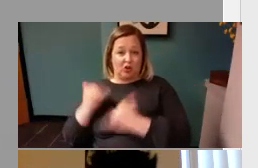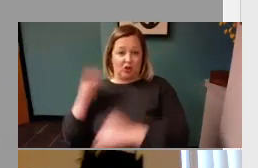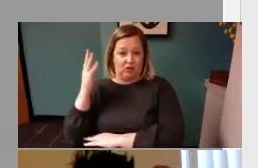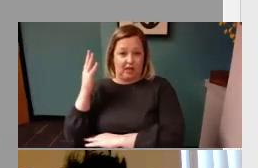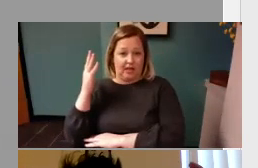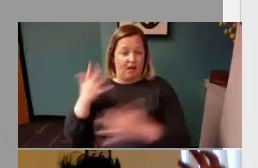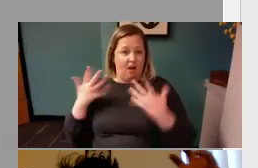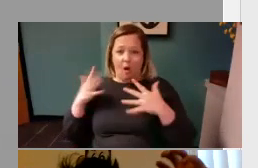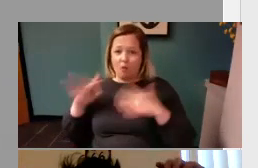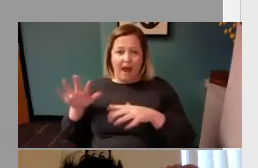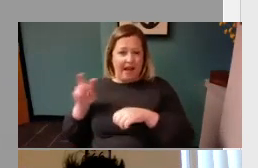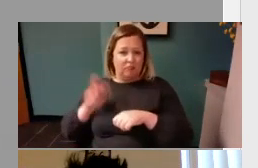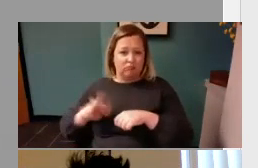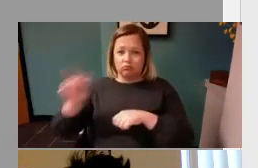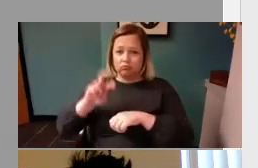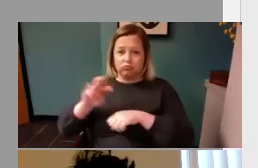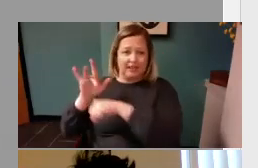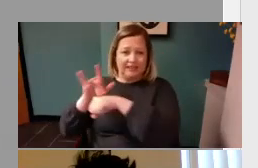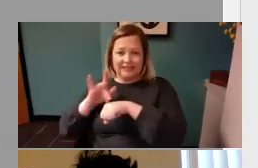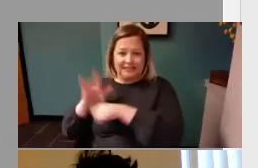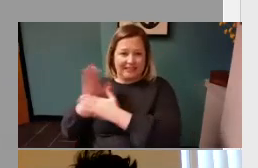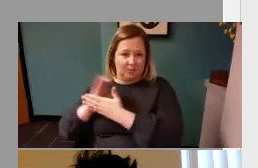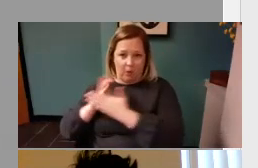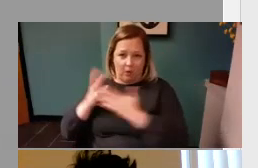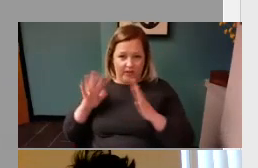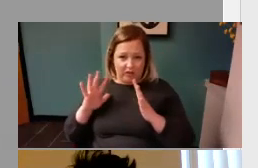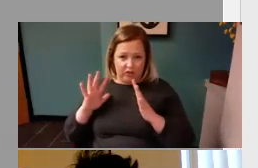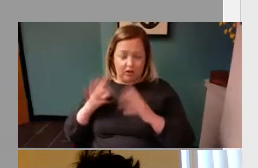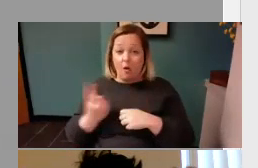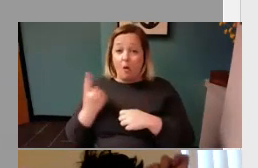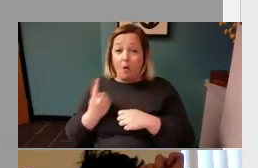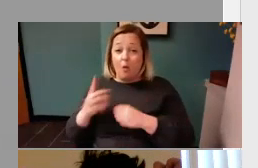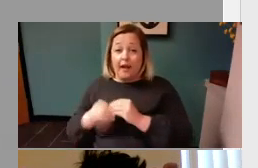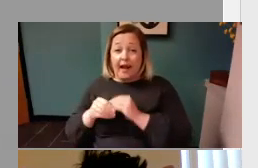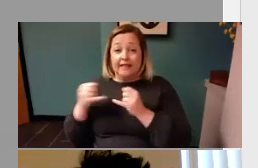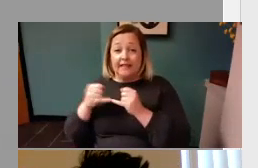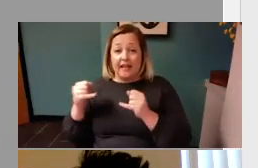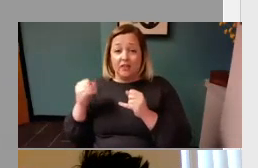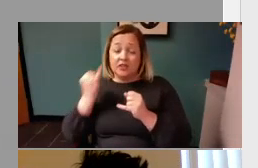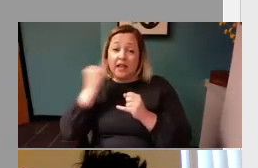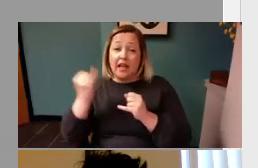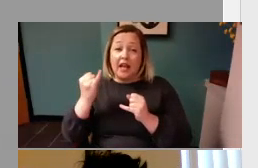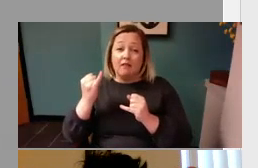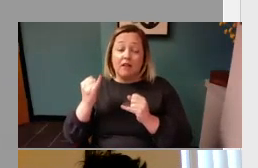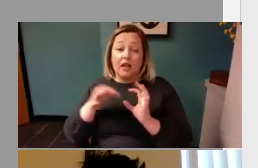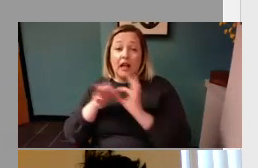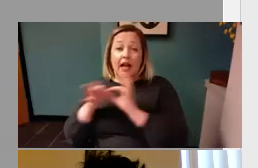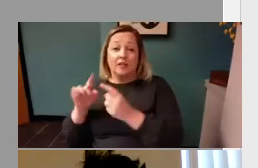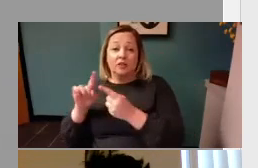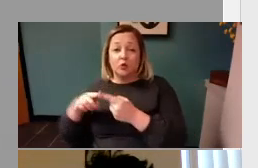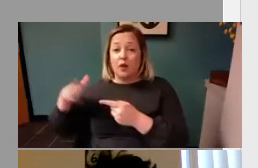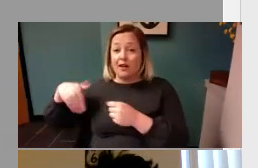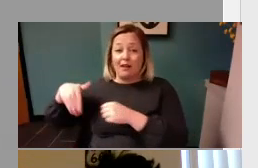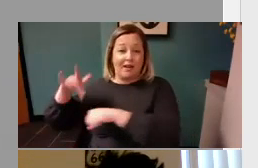far, and only adds edges that are connecting to some undiscovered vertex, but it